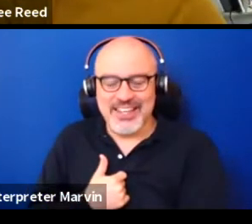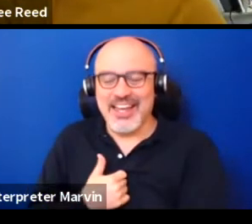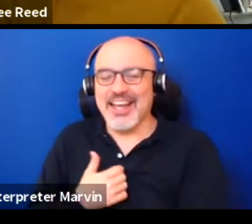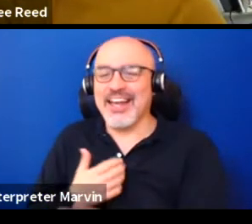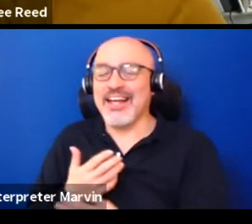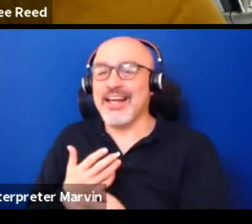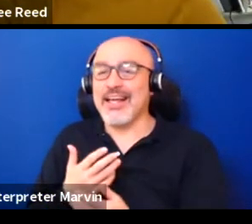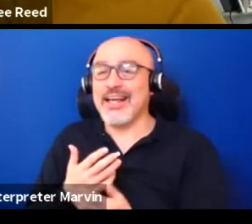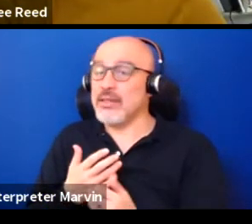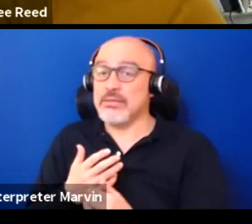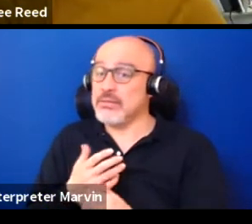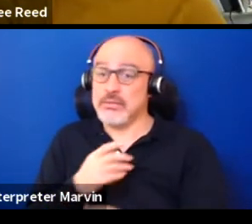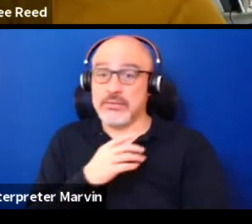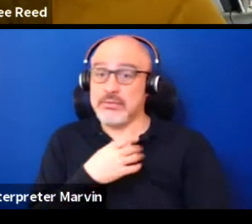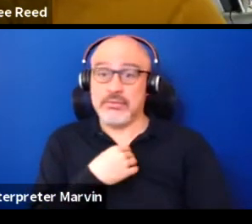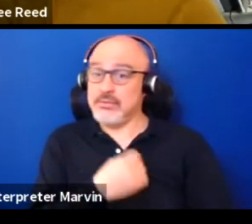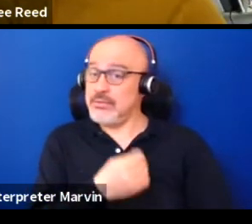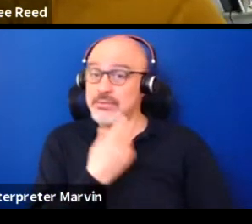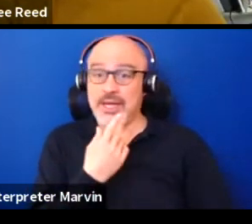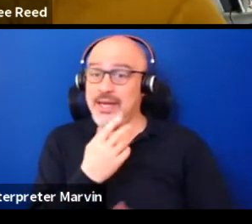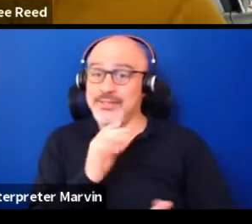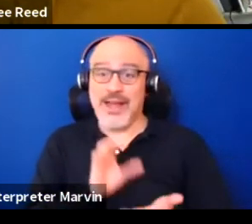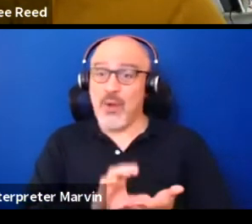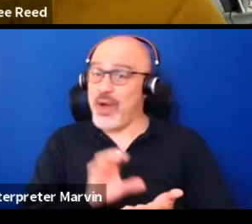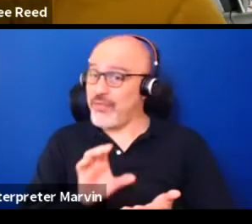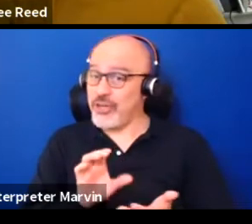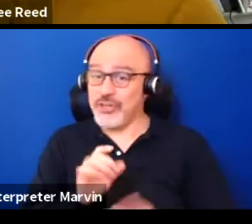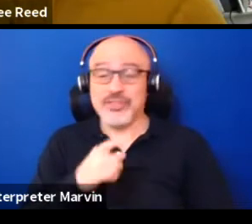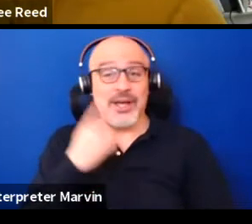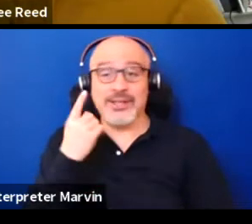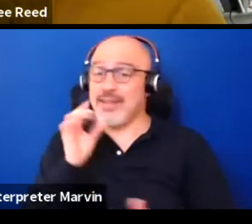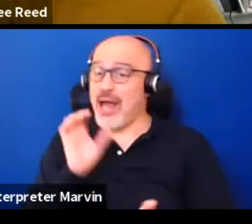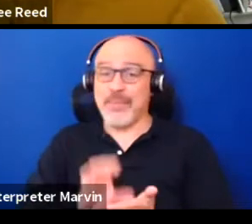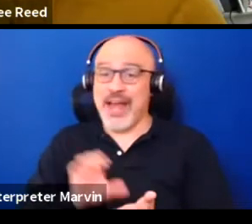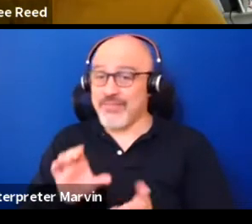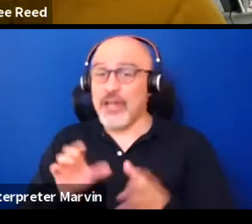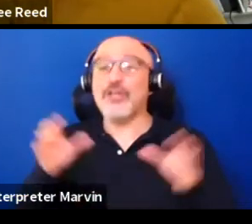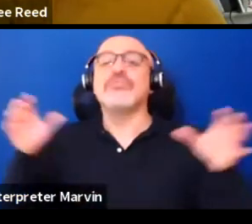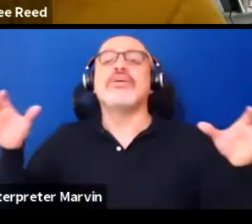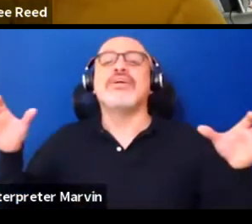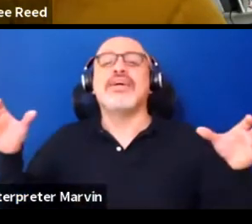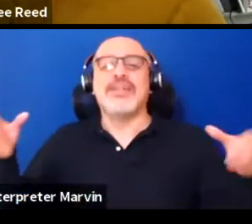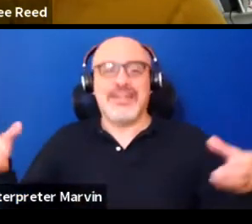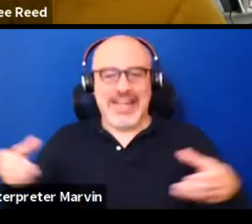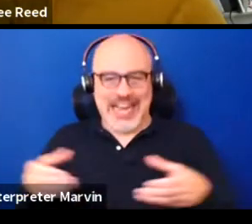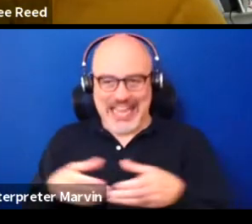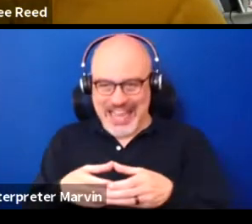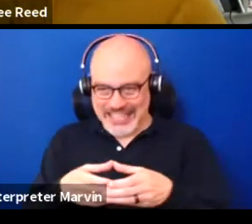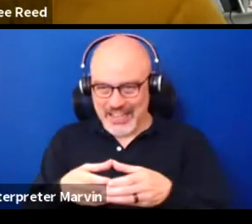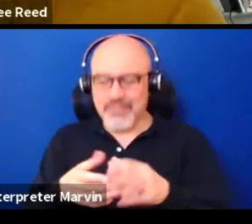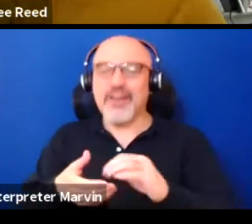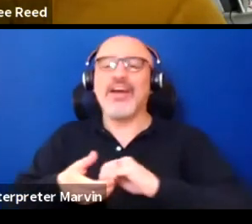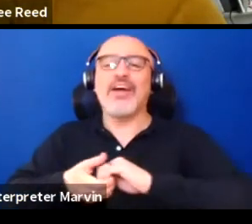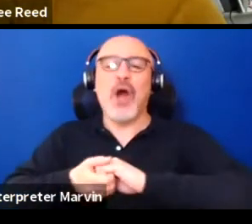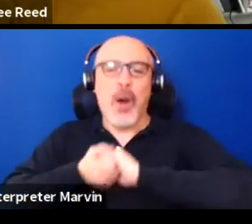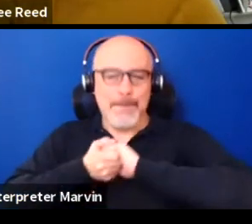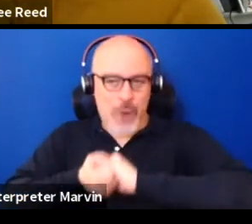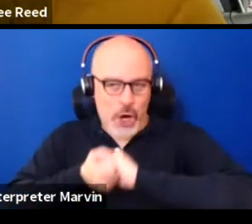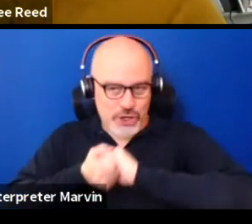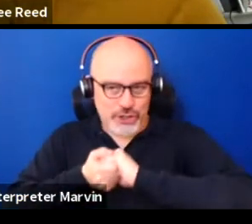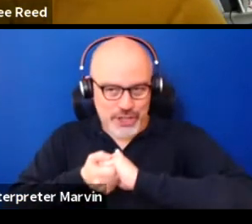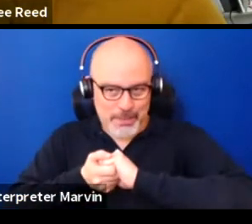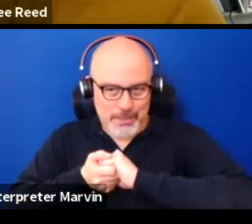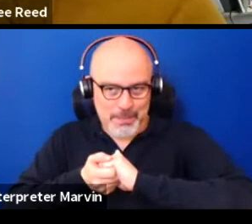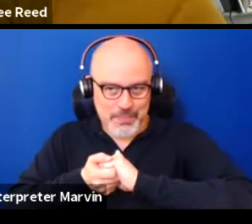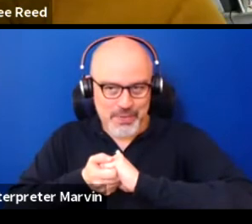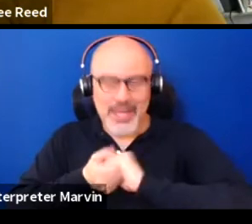And that's not just white funders, that's not just Black funders, that's that collective partnership that we bring together